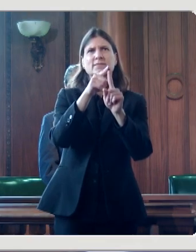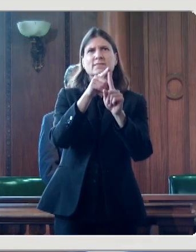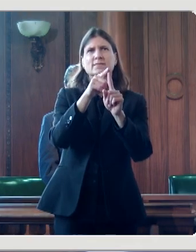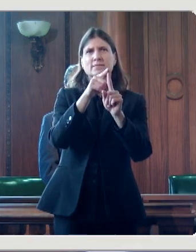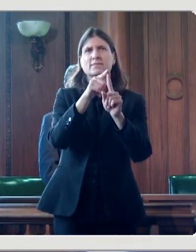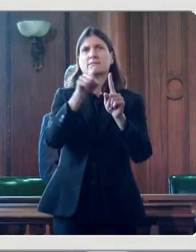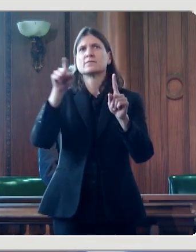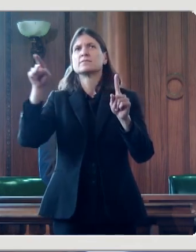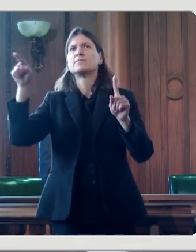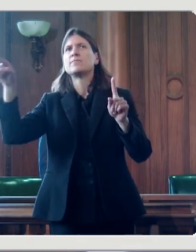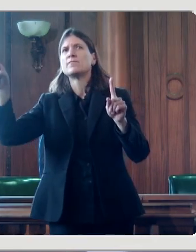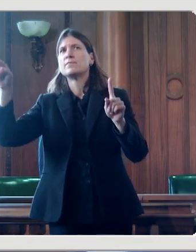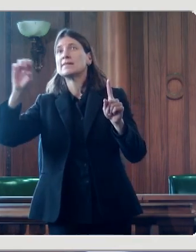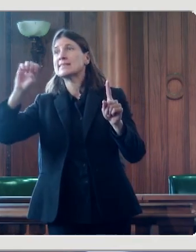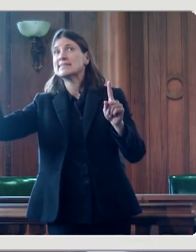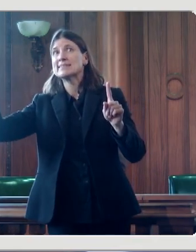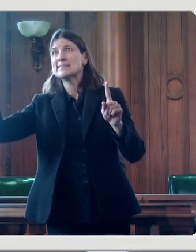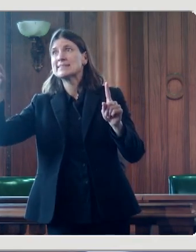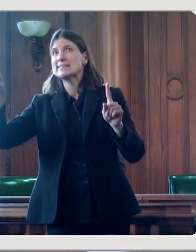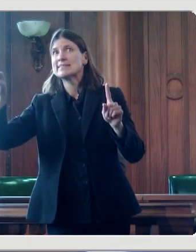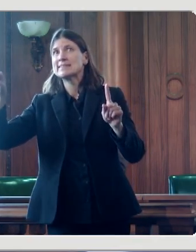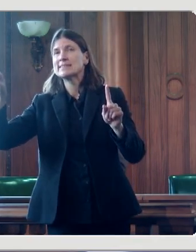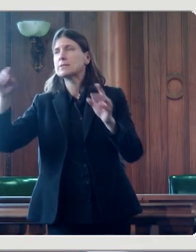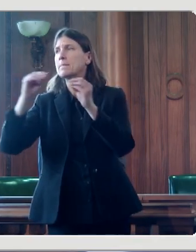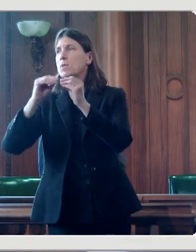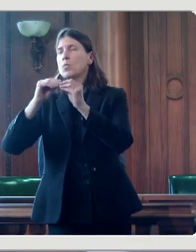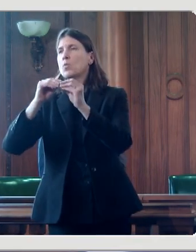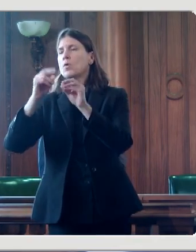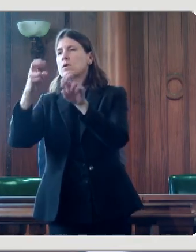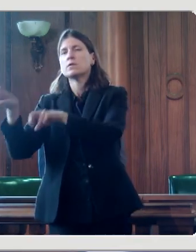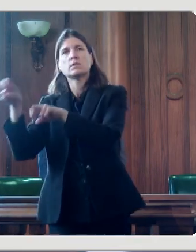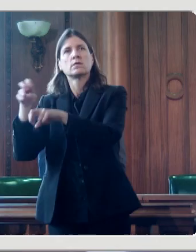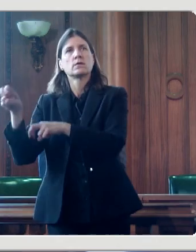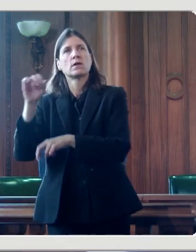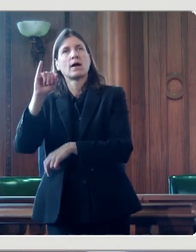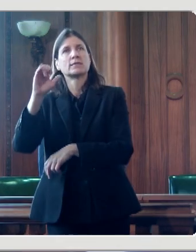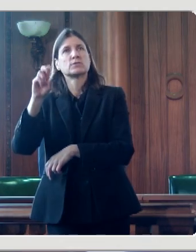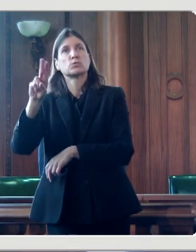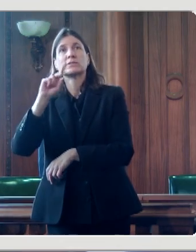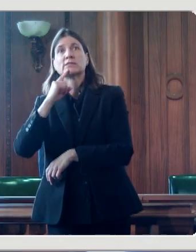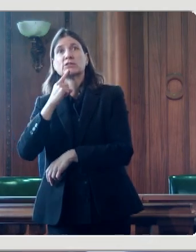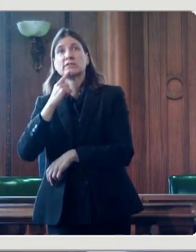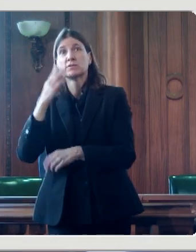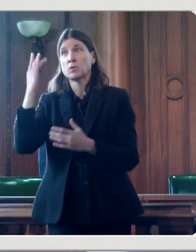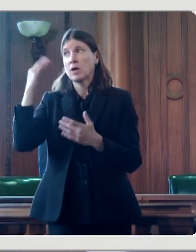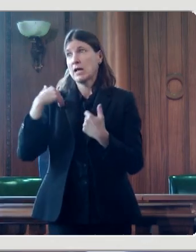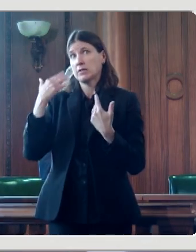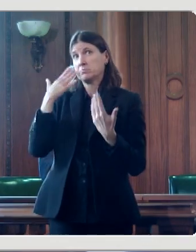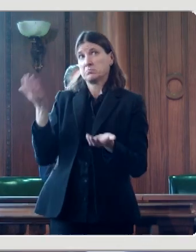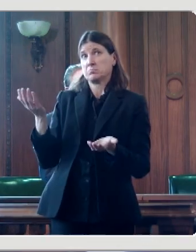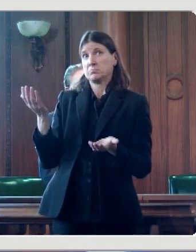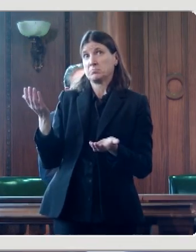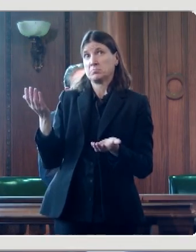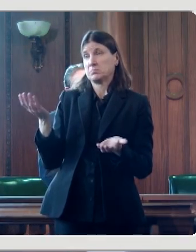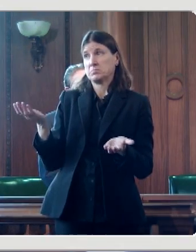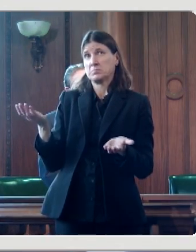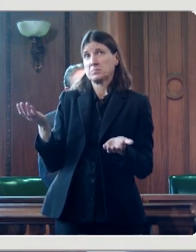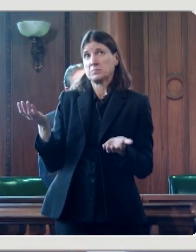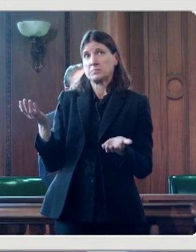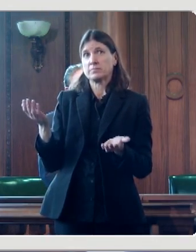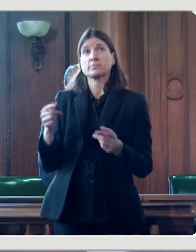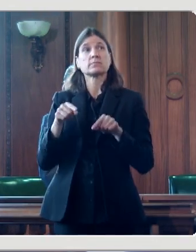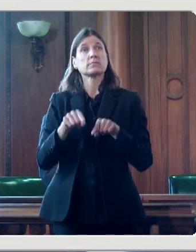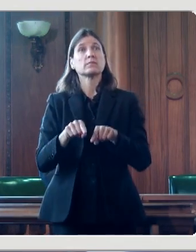challenging way. In terms of the experience in Connecticut, I'll share Trinity Health in New England, of course, has acute care medical facilities in